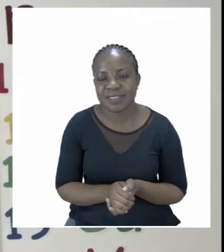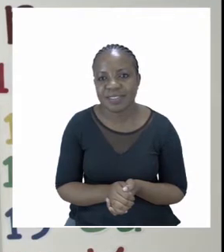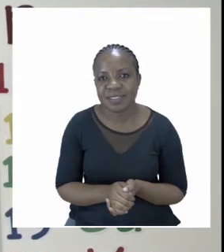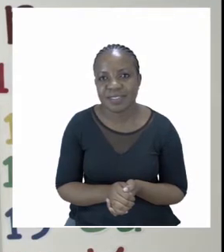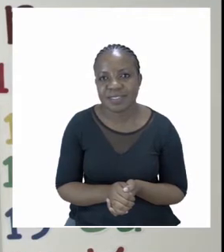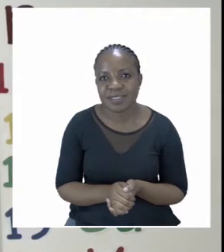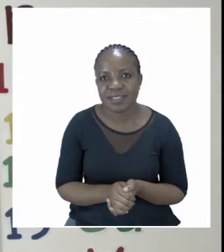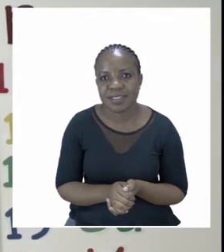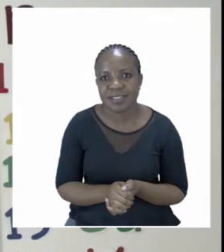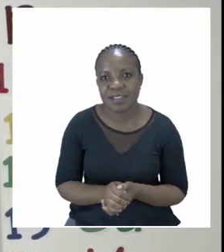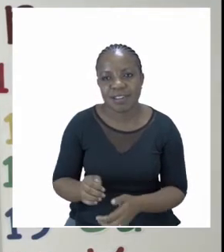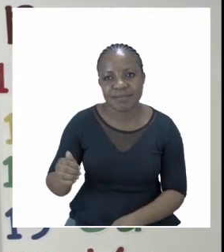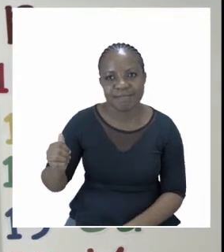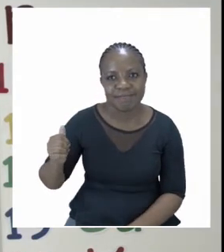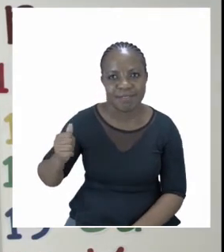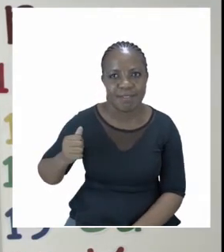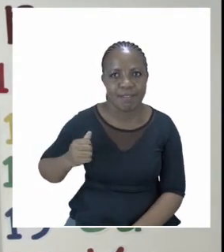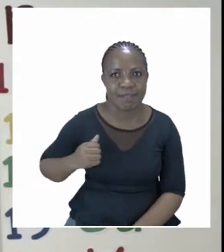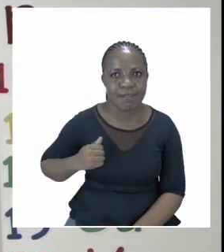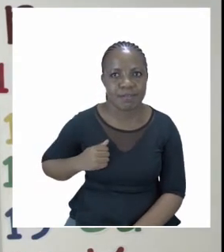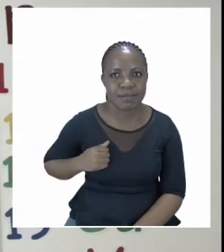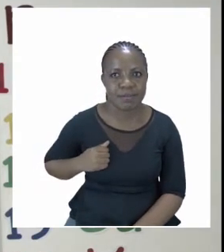is father.